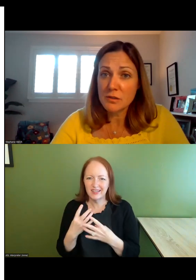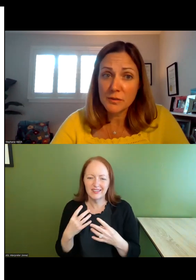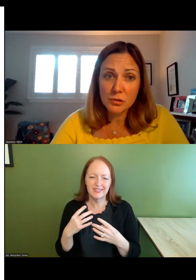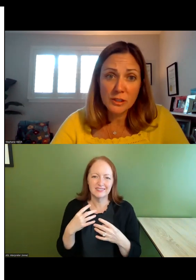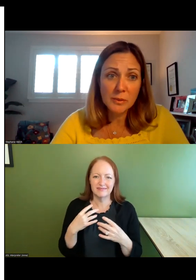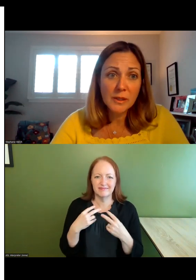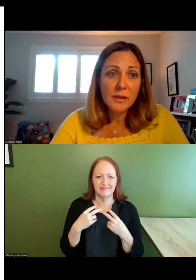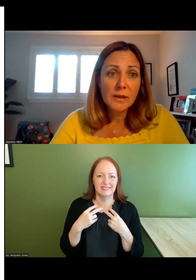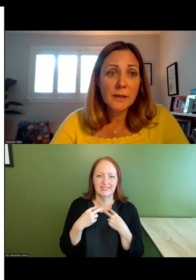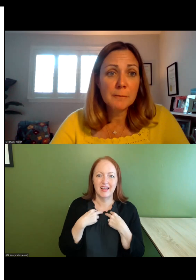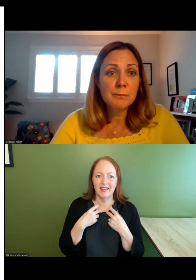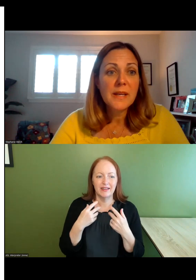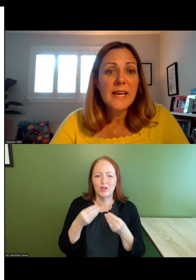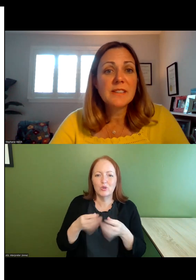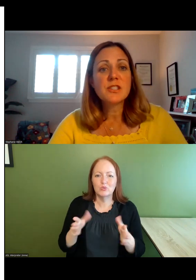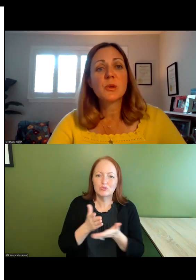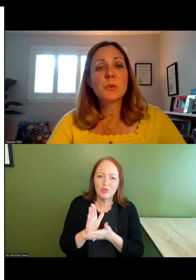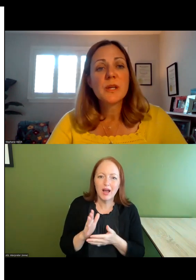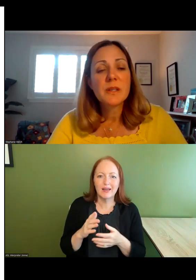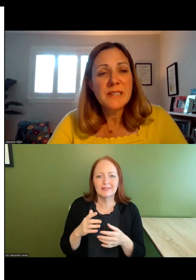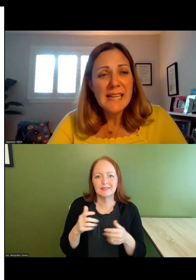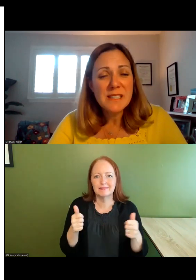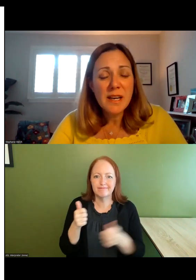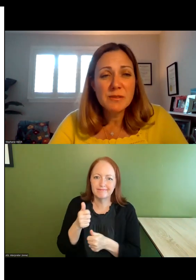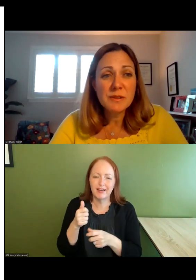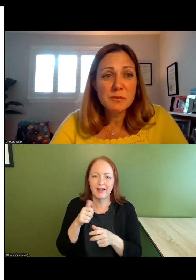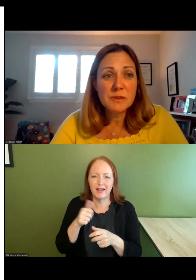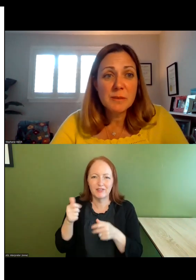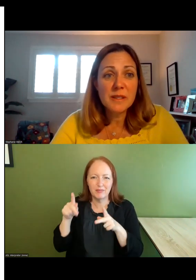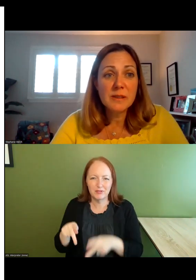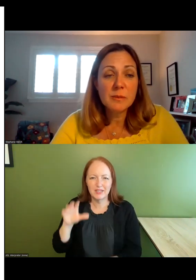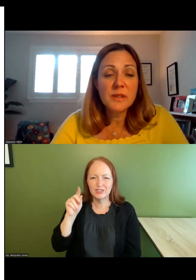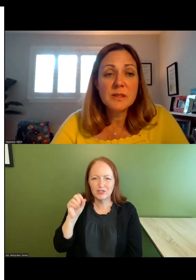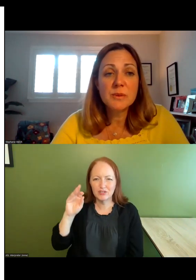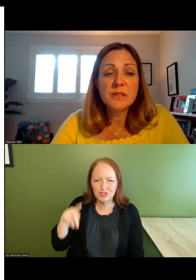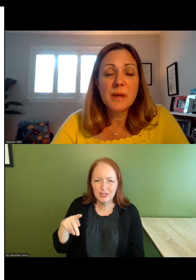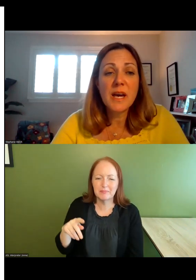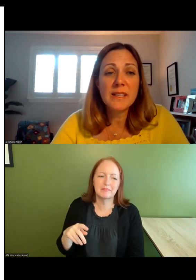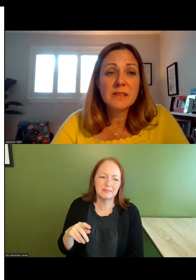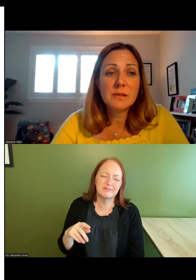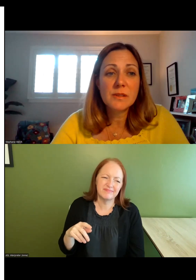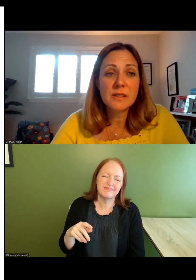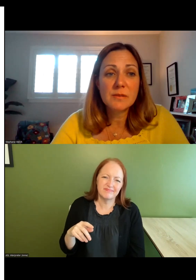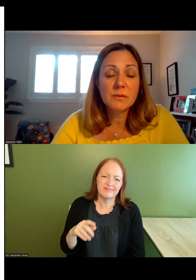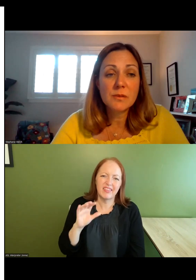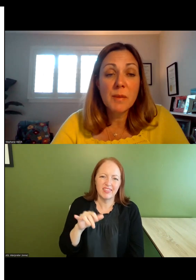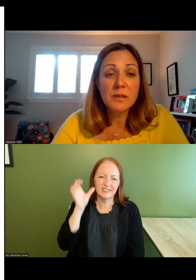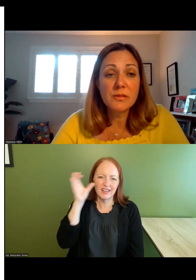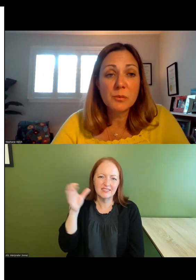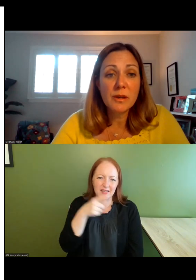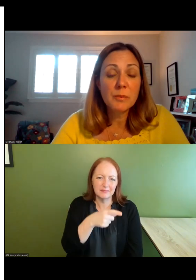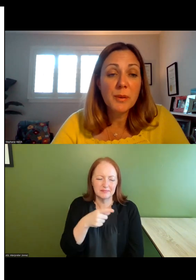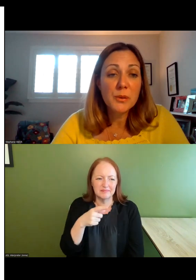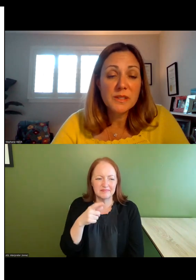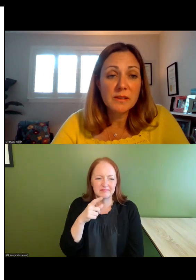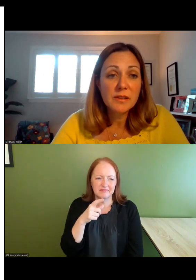cases, conservatorship? And so that's kind of some of the principles behind the model